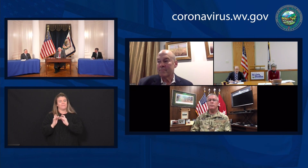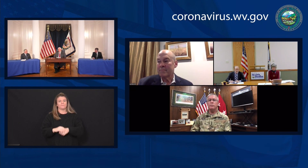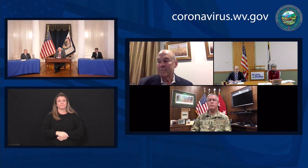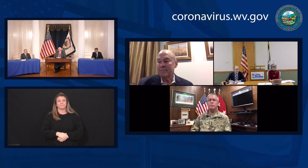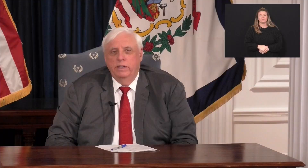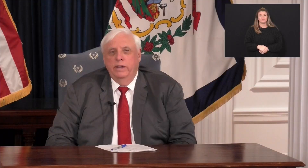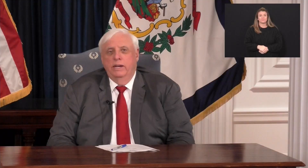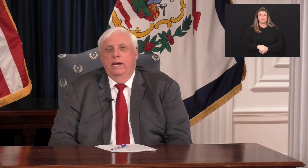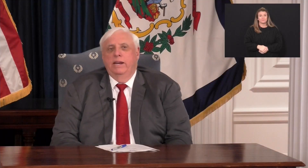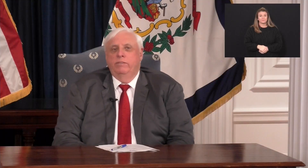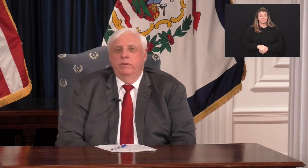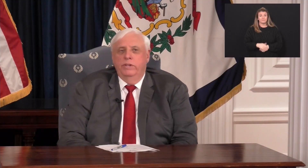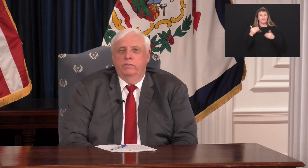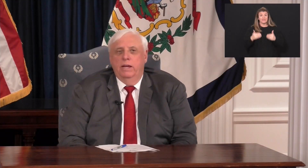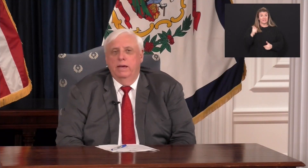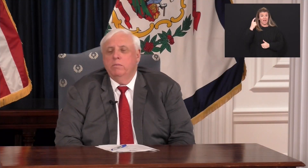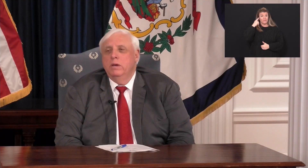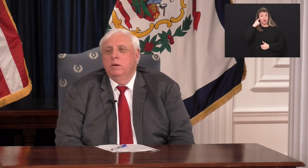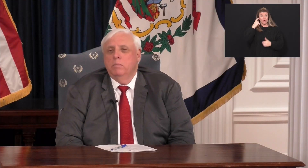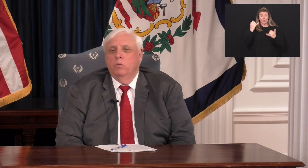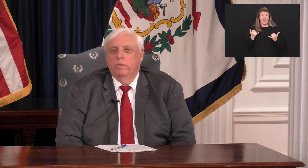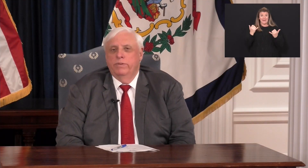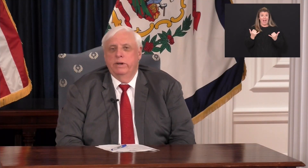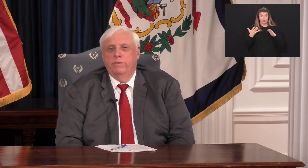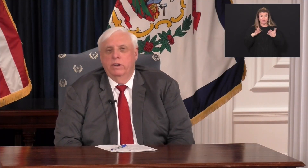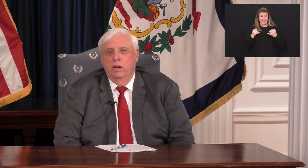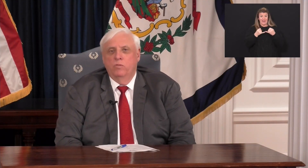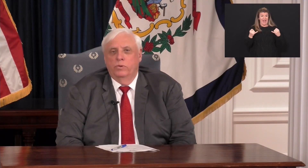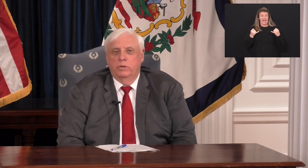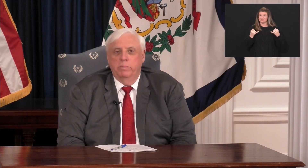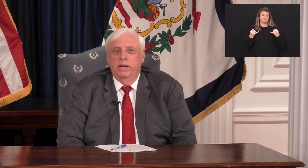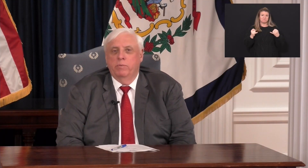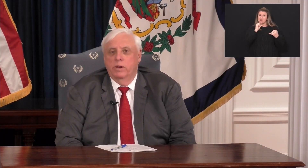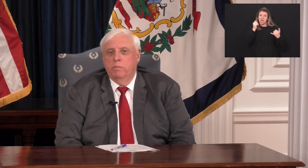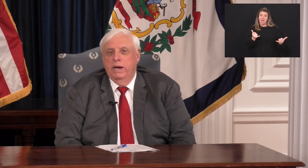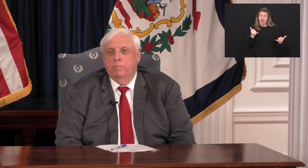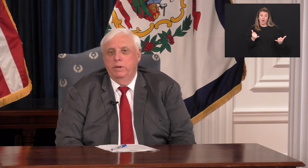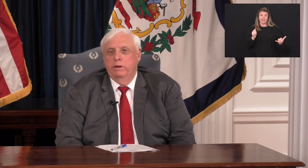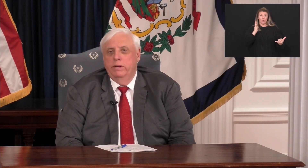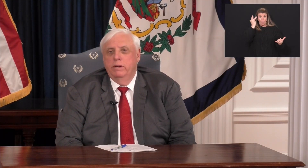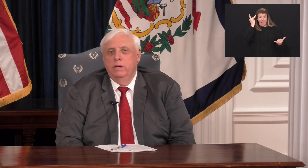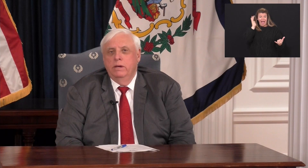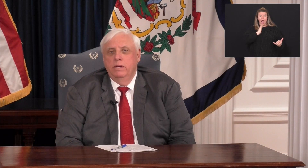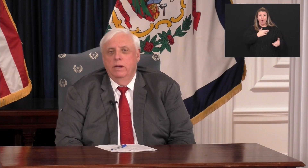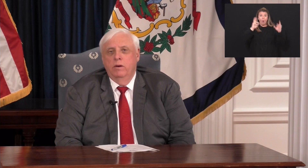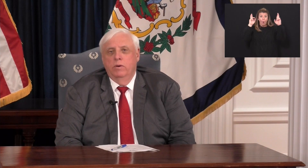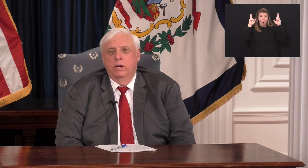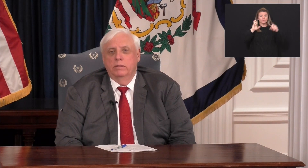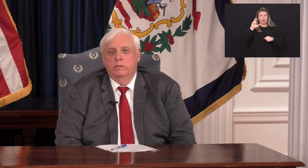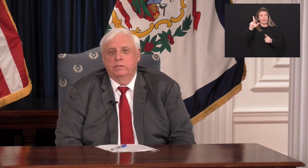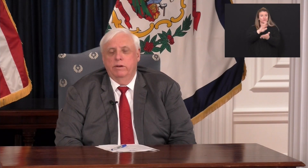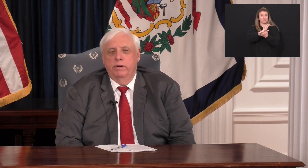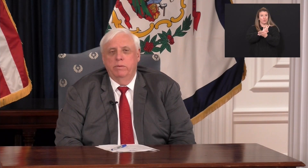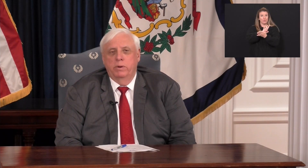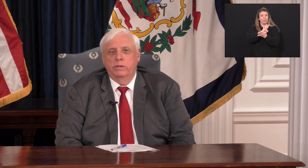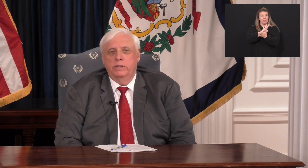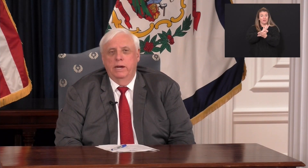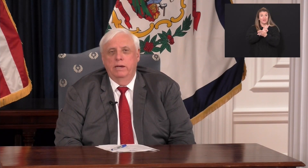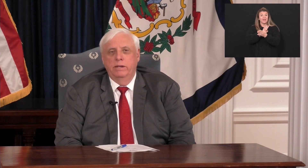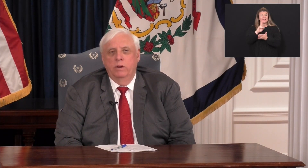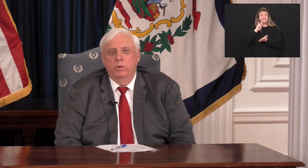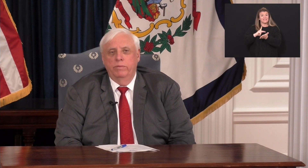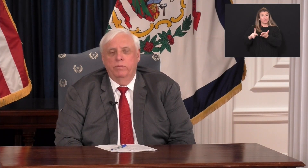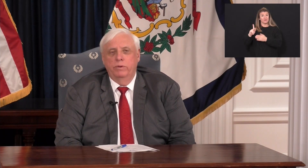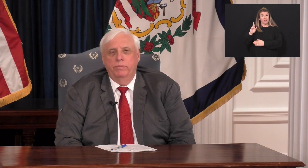Amanda, we're not setting a deadline as of this time, but we're very, very hopeful to be able to go back, period. Secretary Birch and